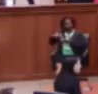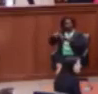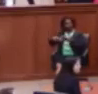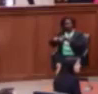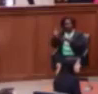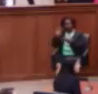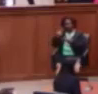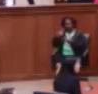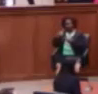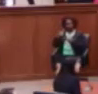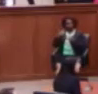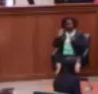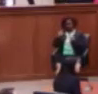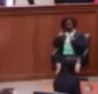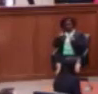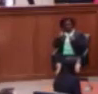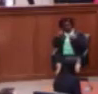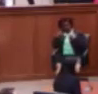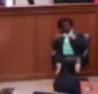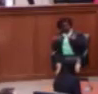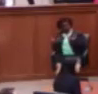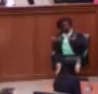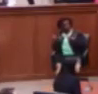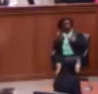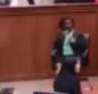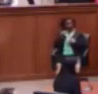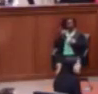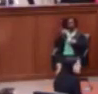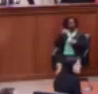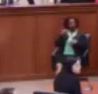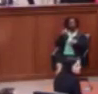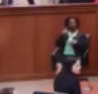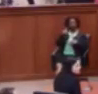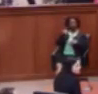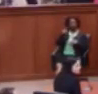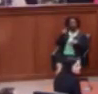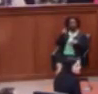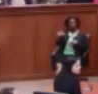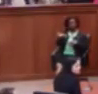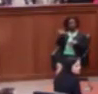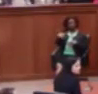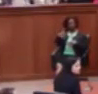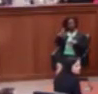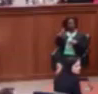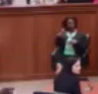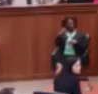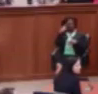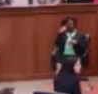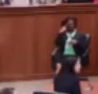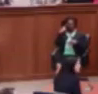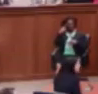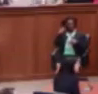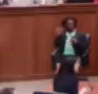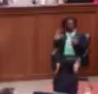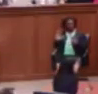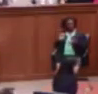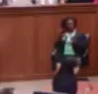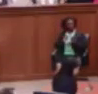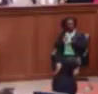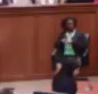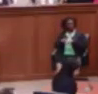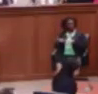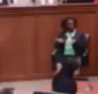that. I mean, and the advisory panels that you have. I think some work has been done on that, Karen,